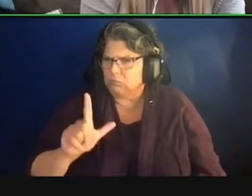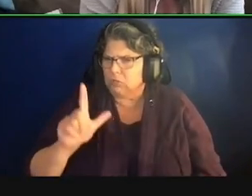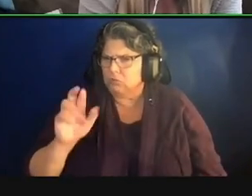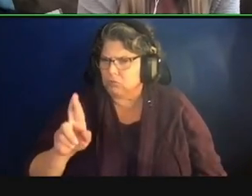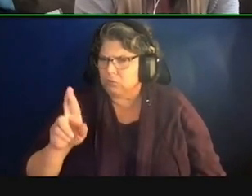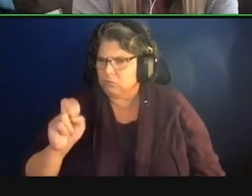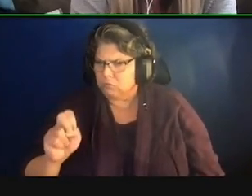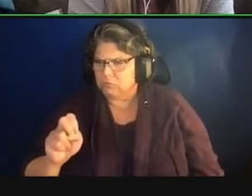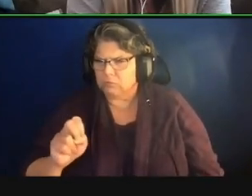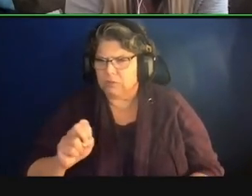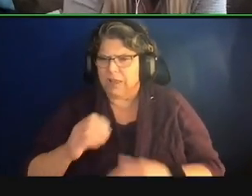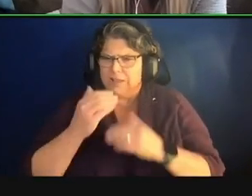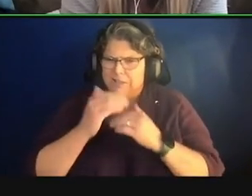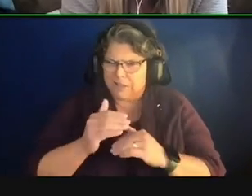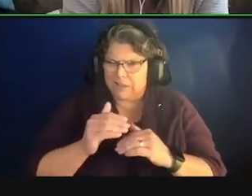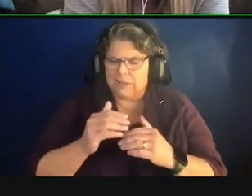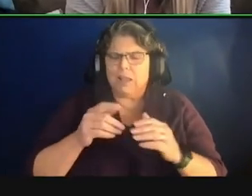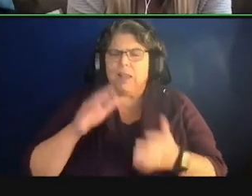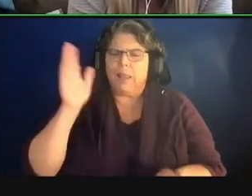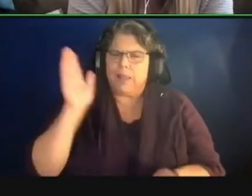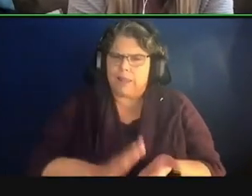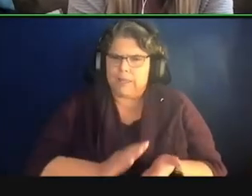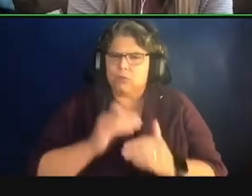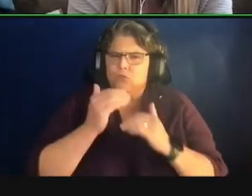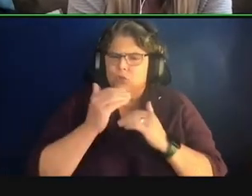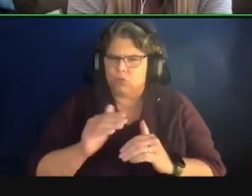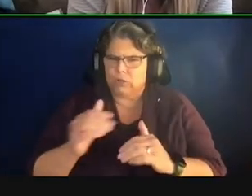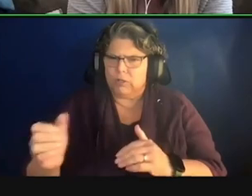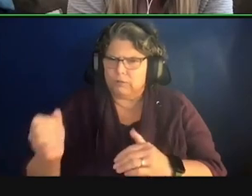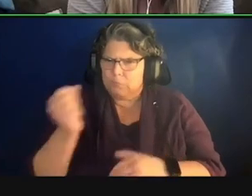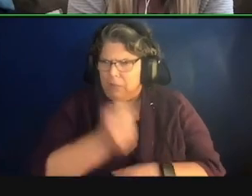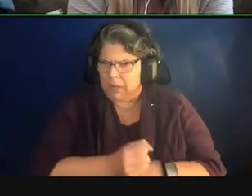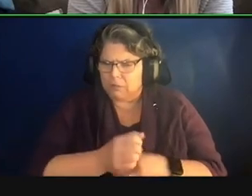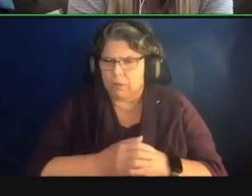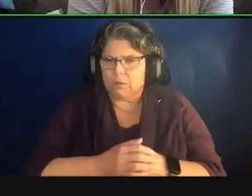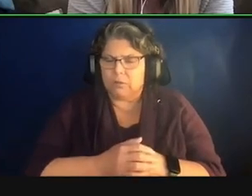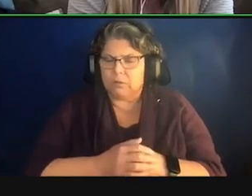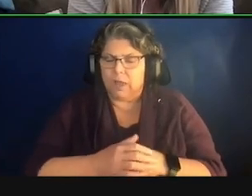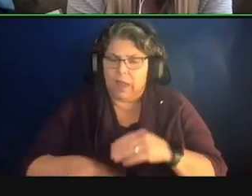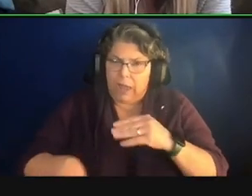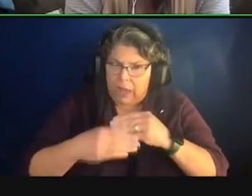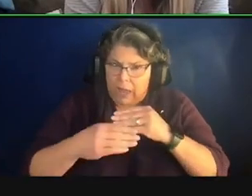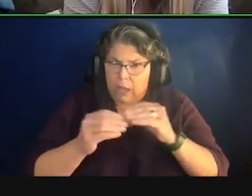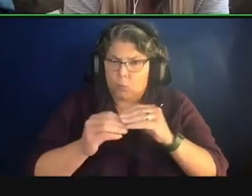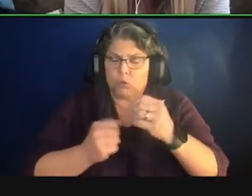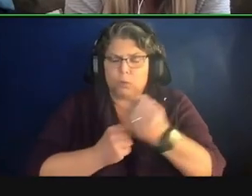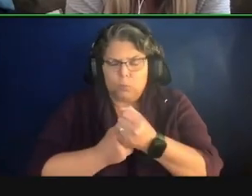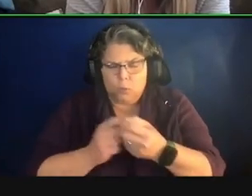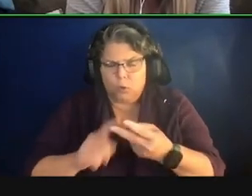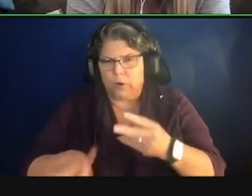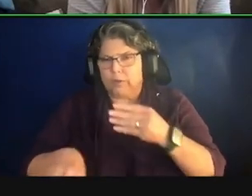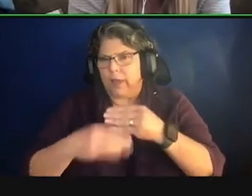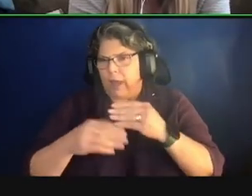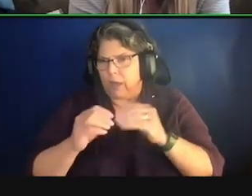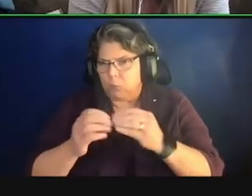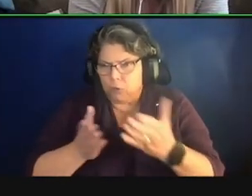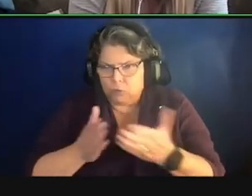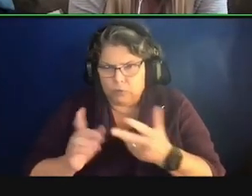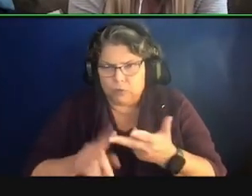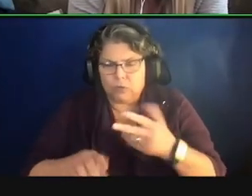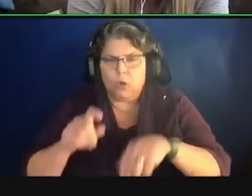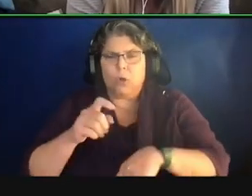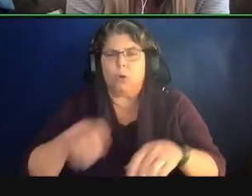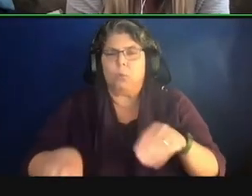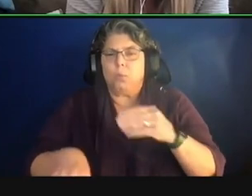restrictive placement. As we start to add more supports, more services, more time outside of the